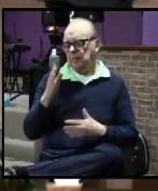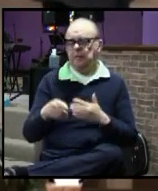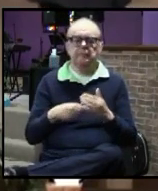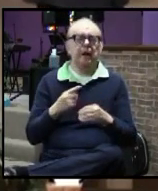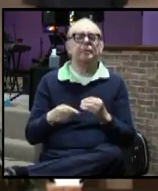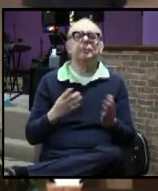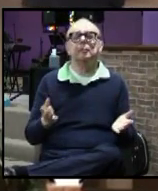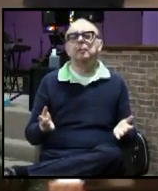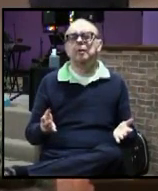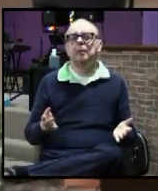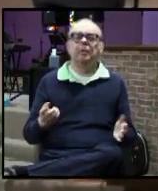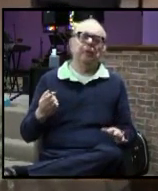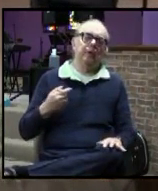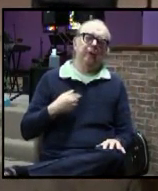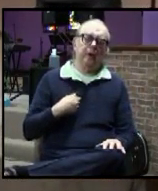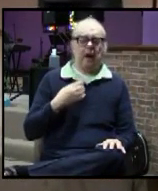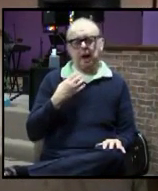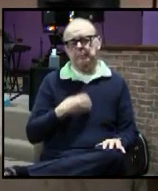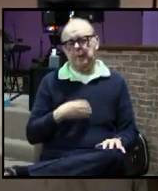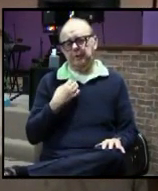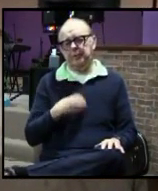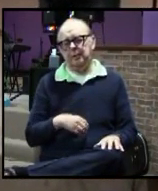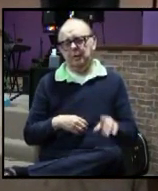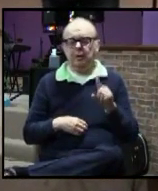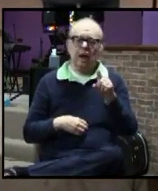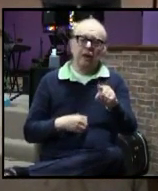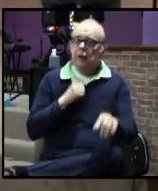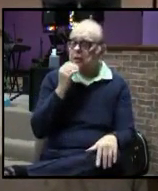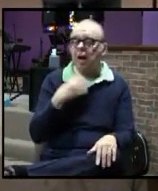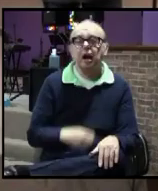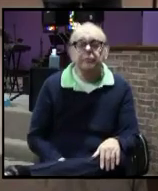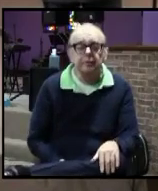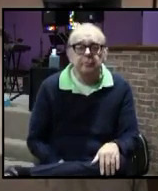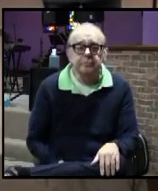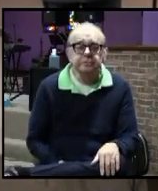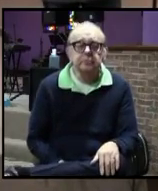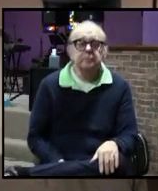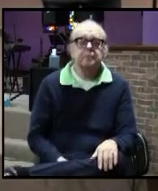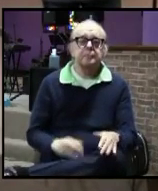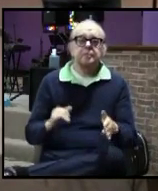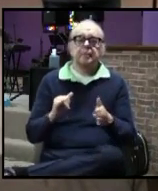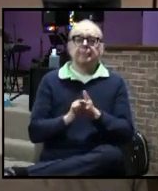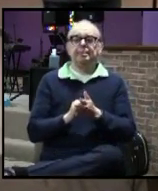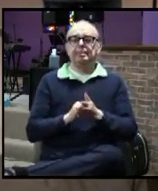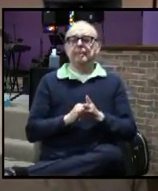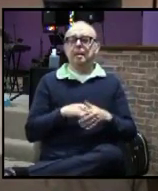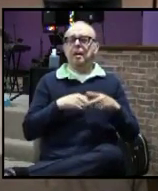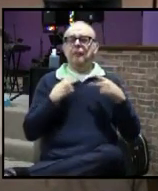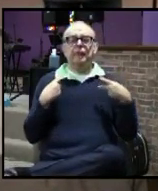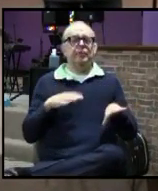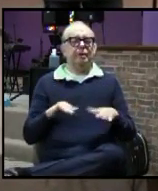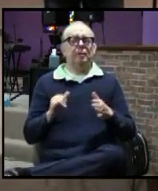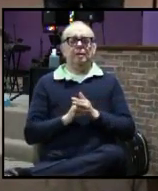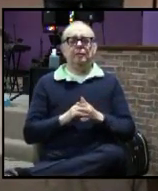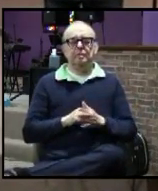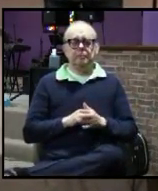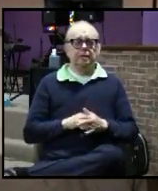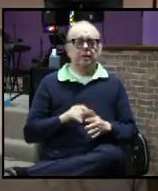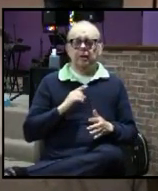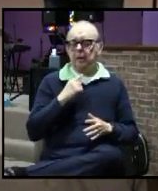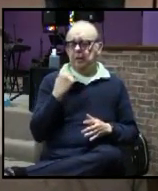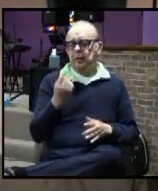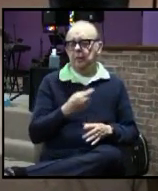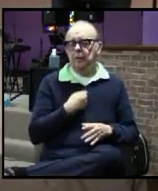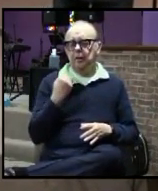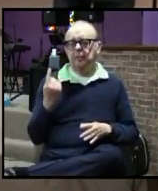always consisted with. I'm awesome and you're not. That's kind of what the Pharisees did. They would go around